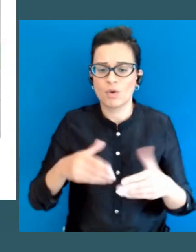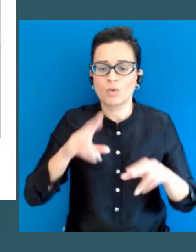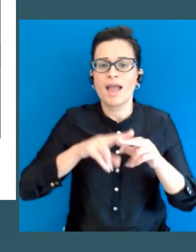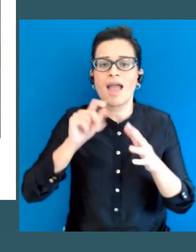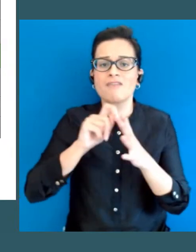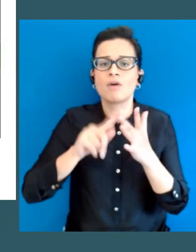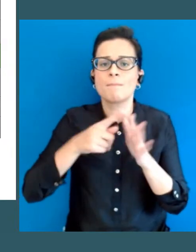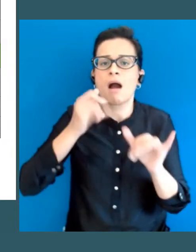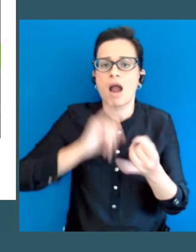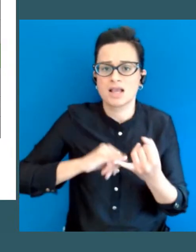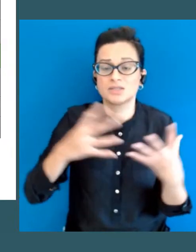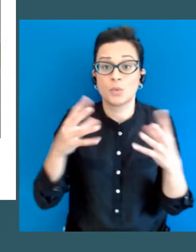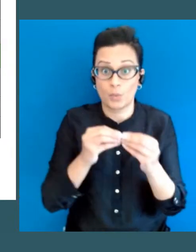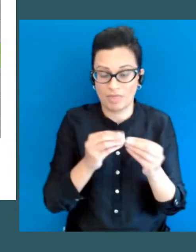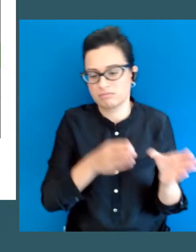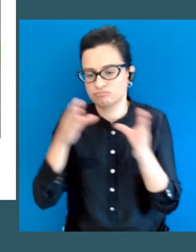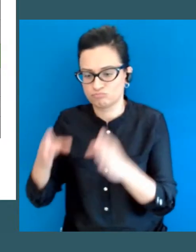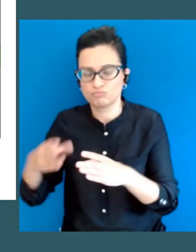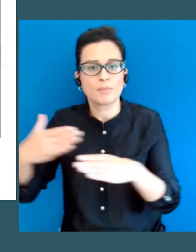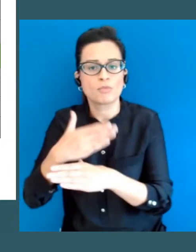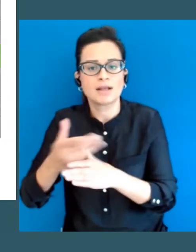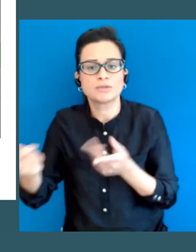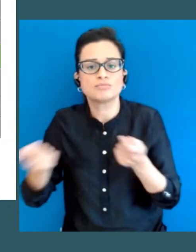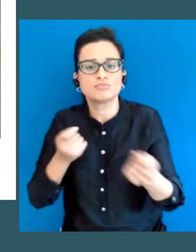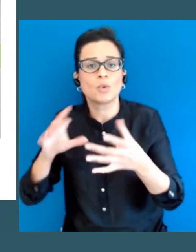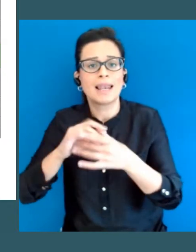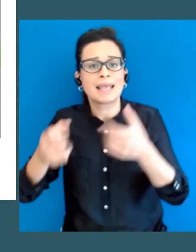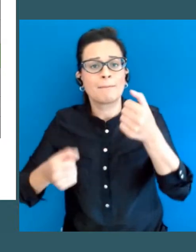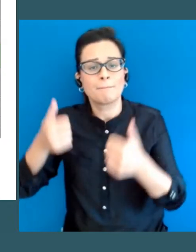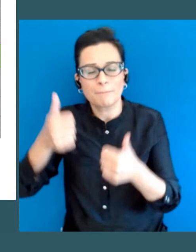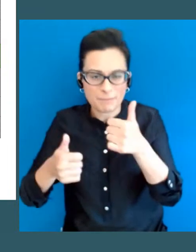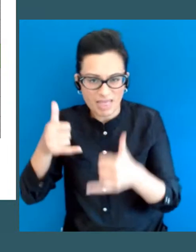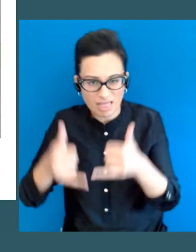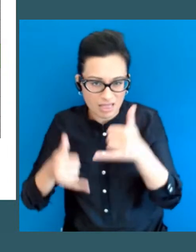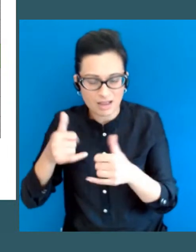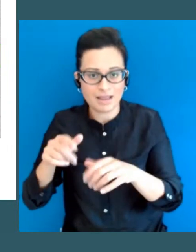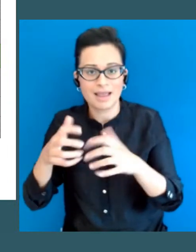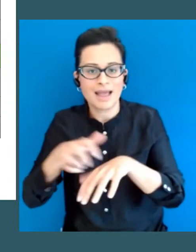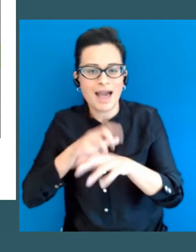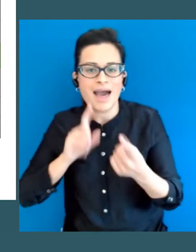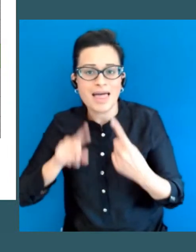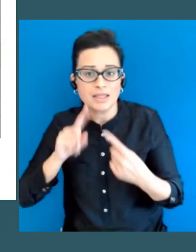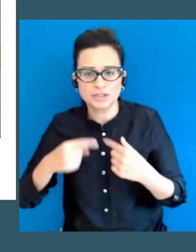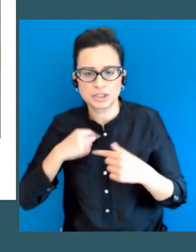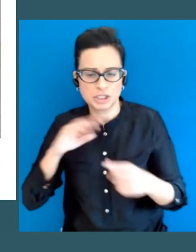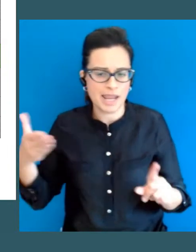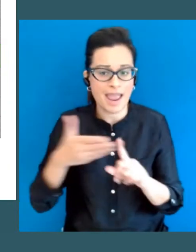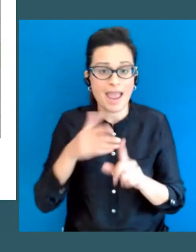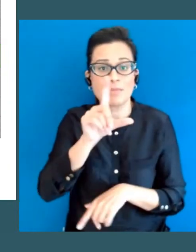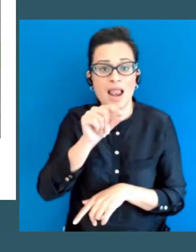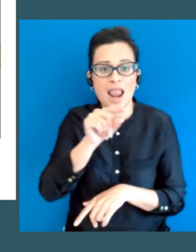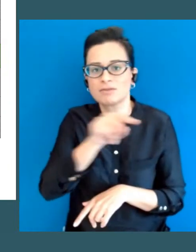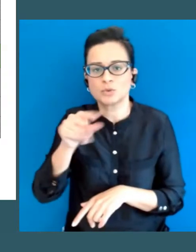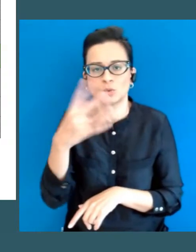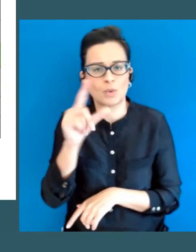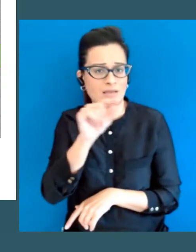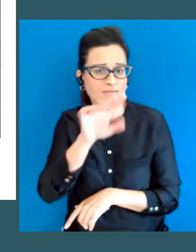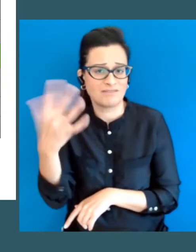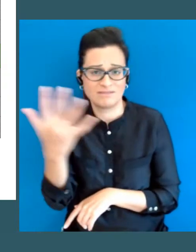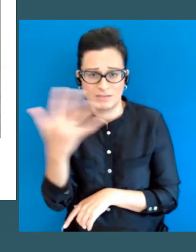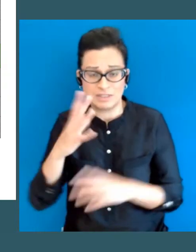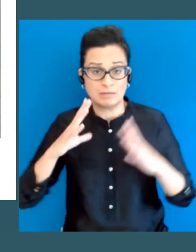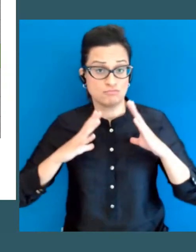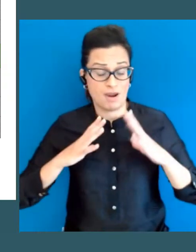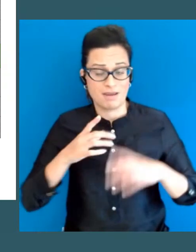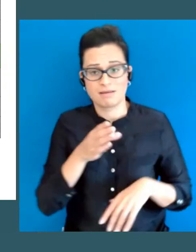after that, some practical management of milk allergy. We aim to have a short break around 11 to 11:15. We move on to